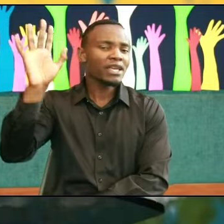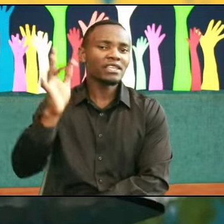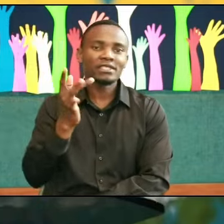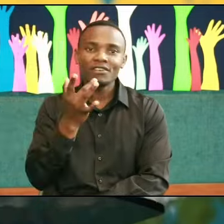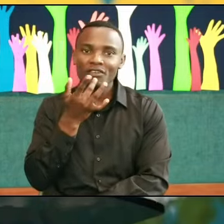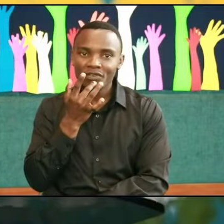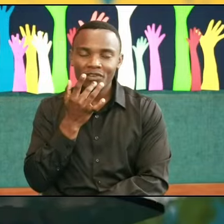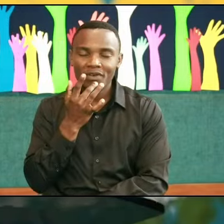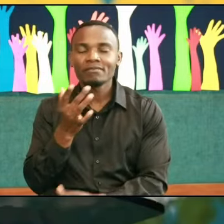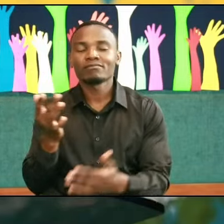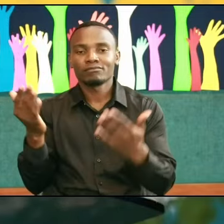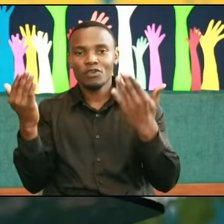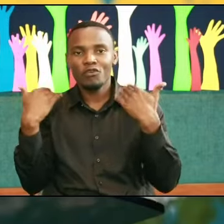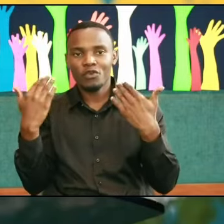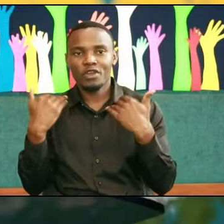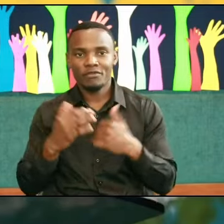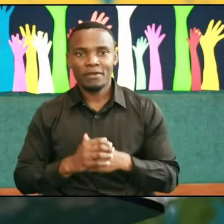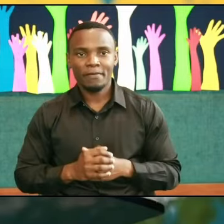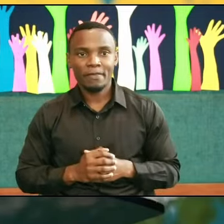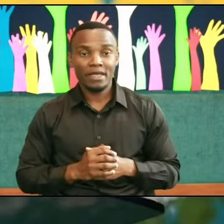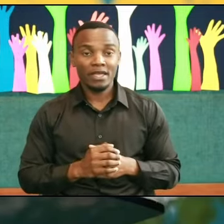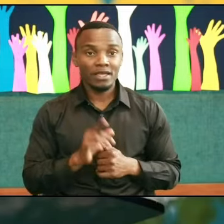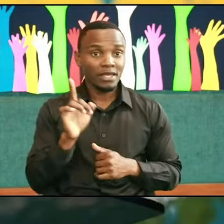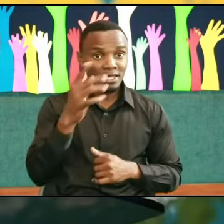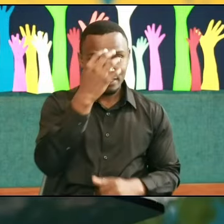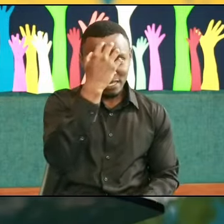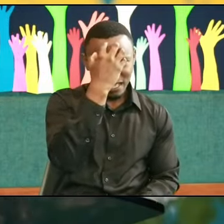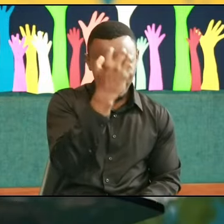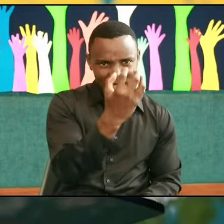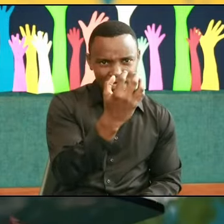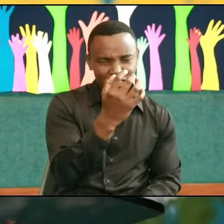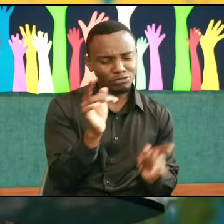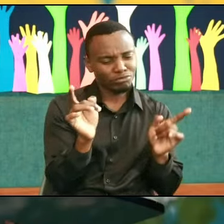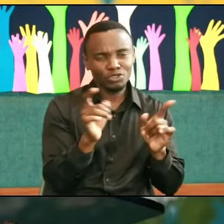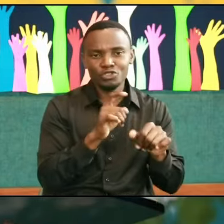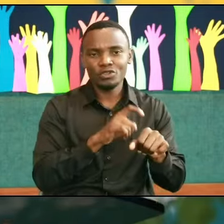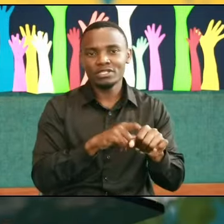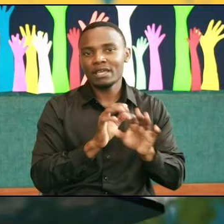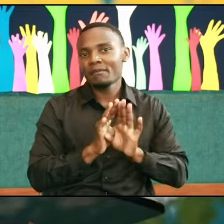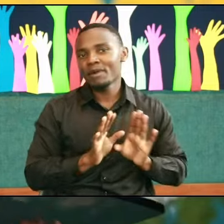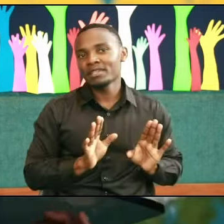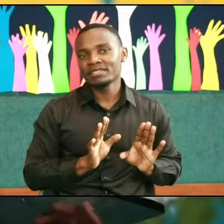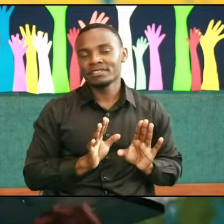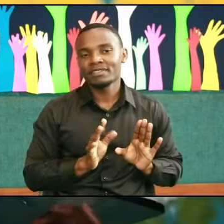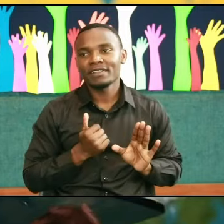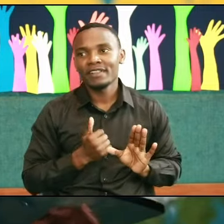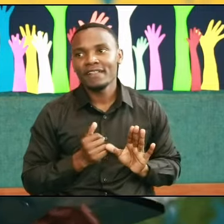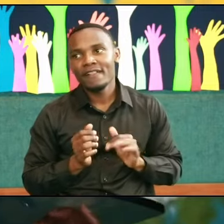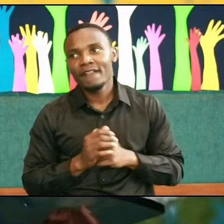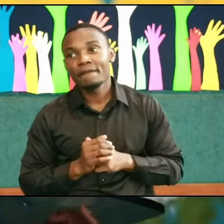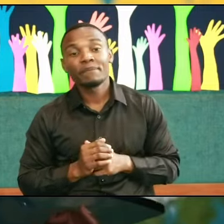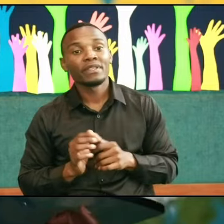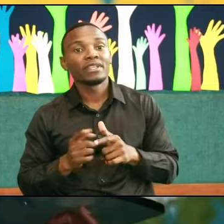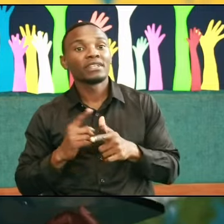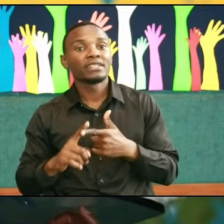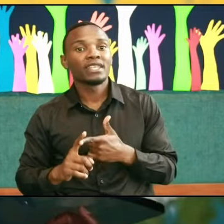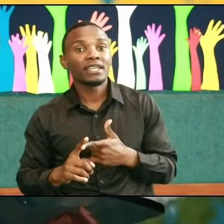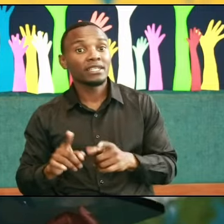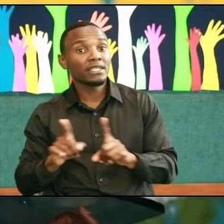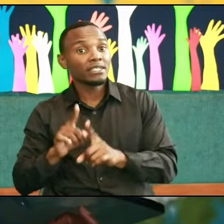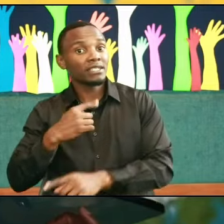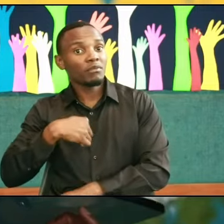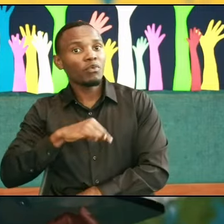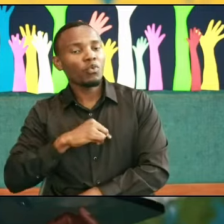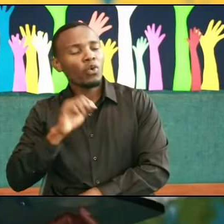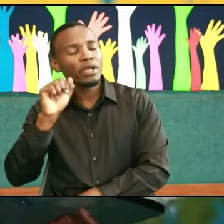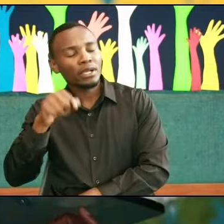life. And his anger is for what? Just a moment. And then it goes on to say, weeping may endure for a